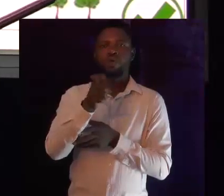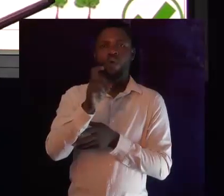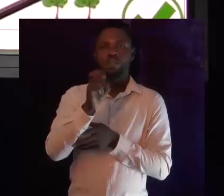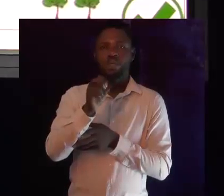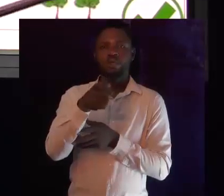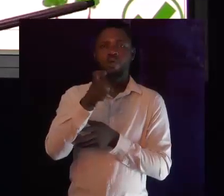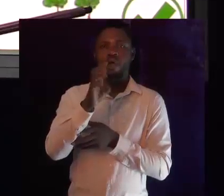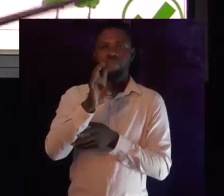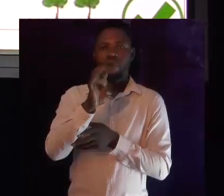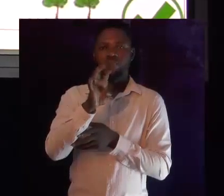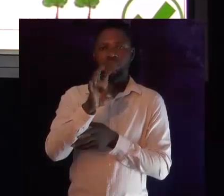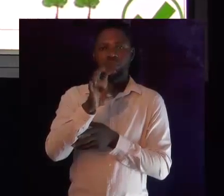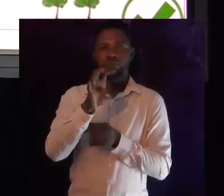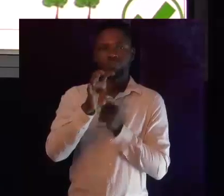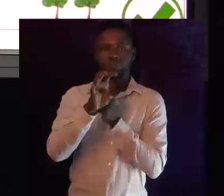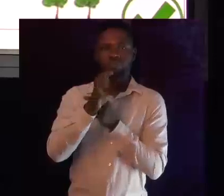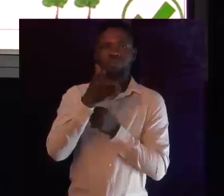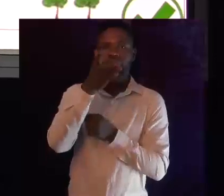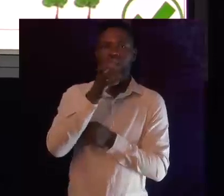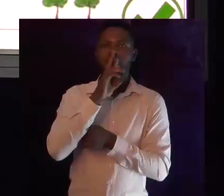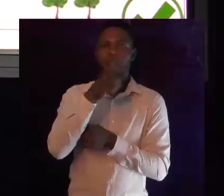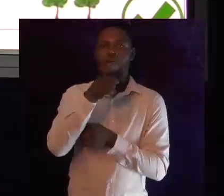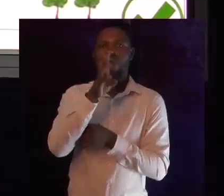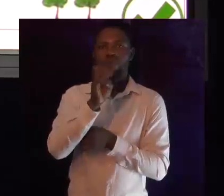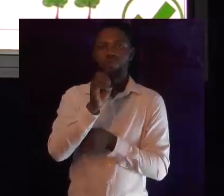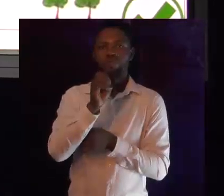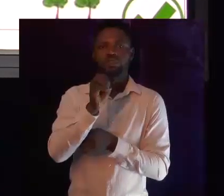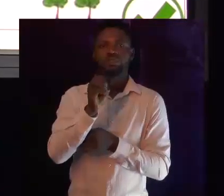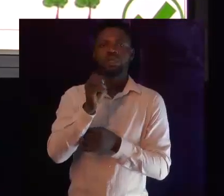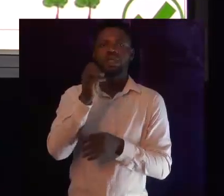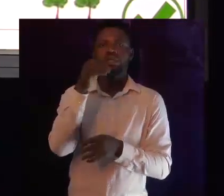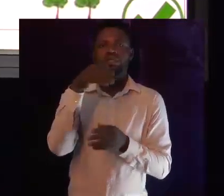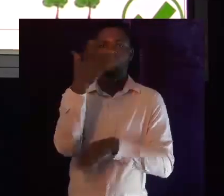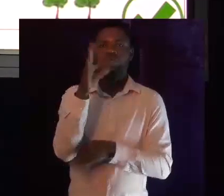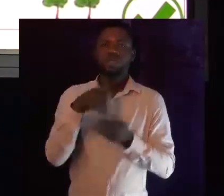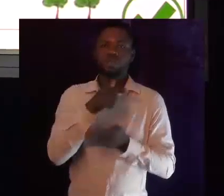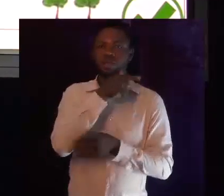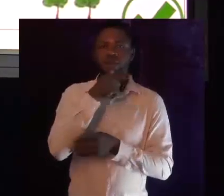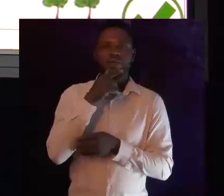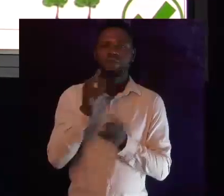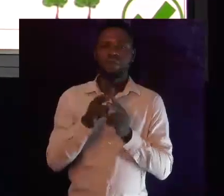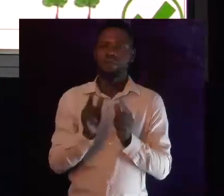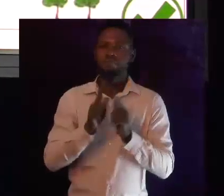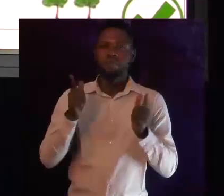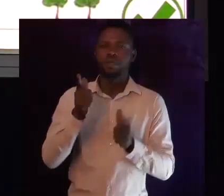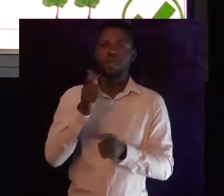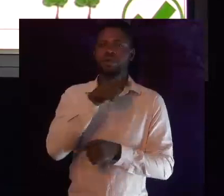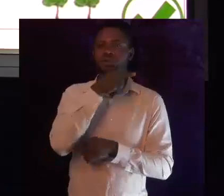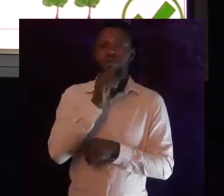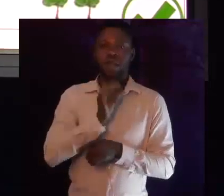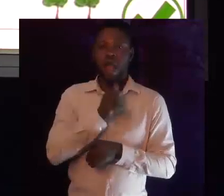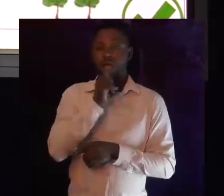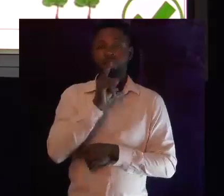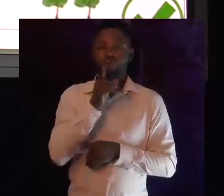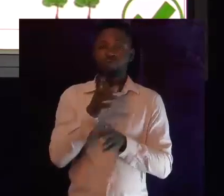120, 130, 140. There are 140 trees in the garden altogether. It must be a very big garden. Now, I'm